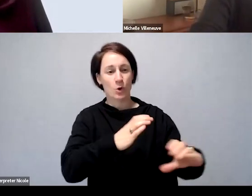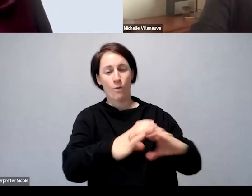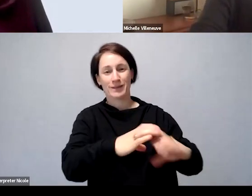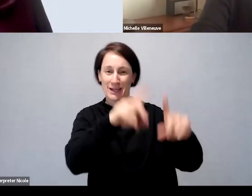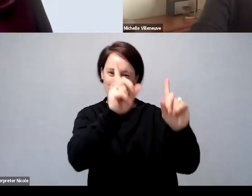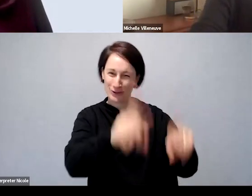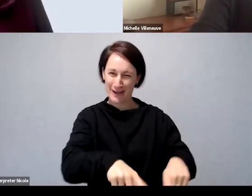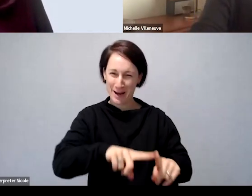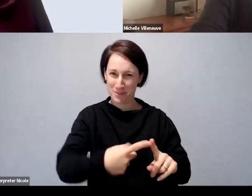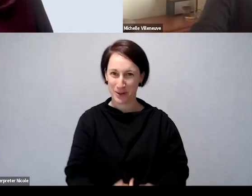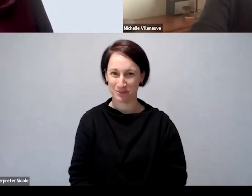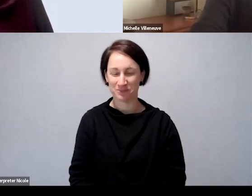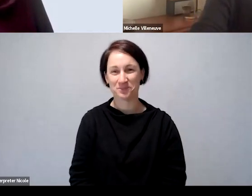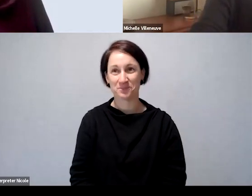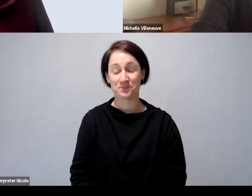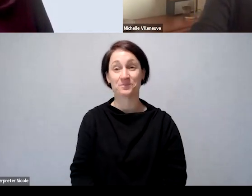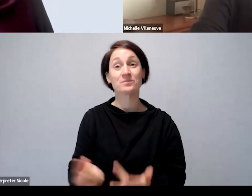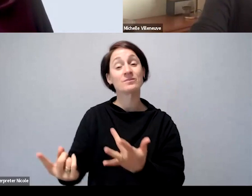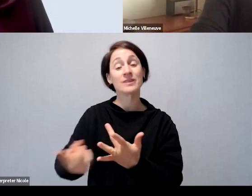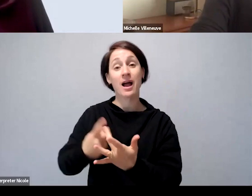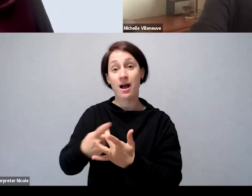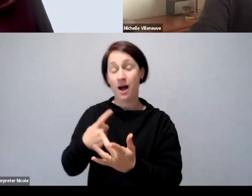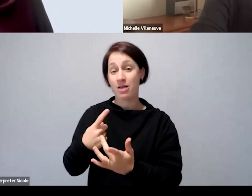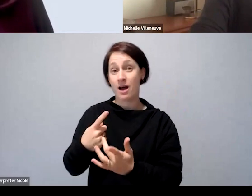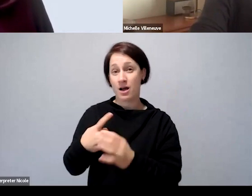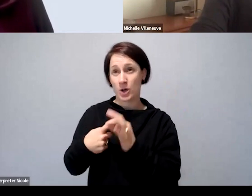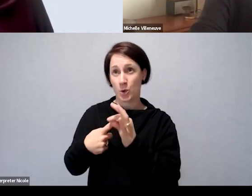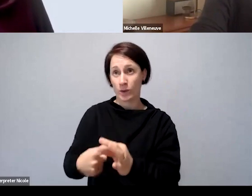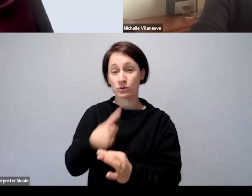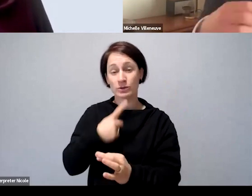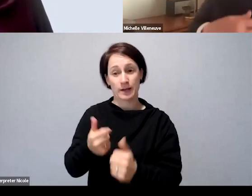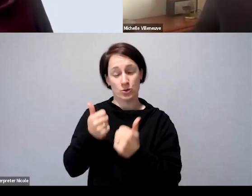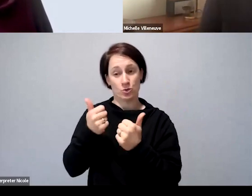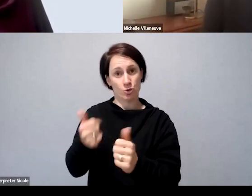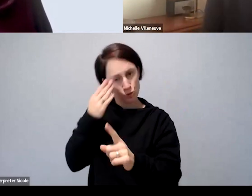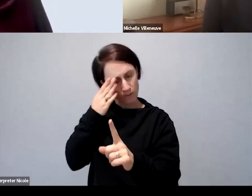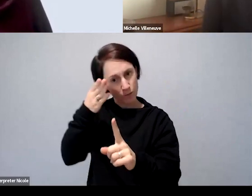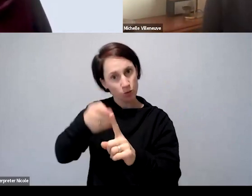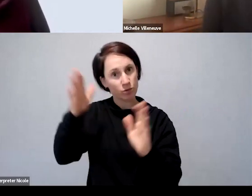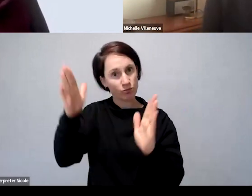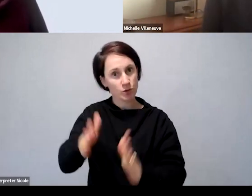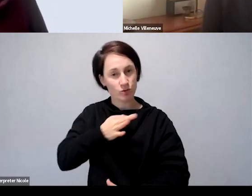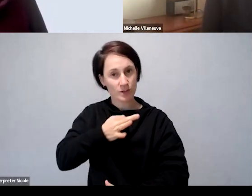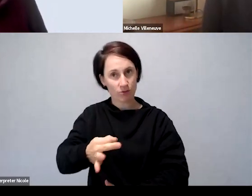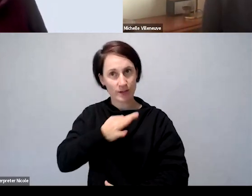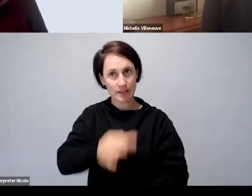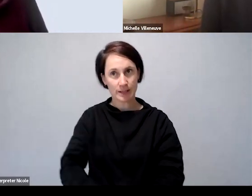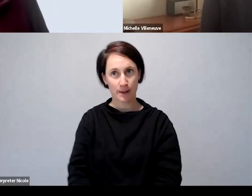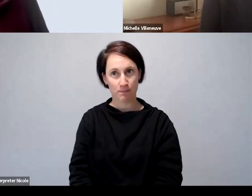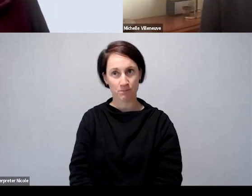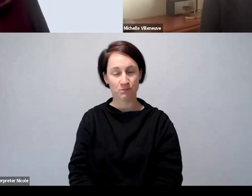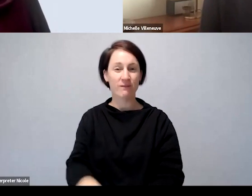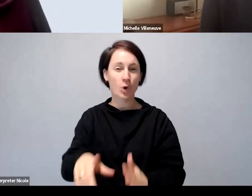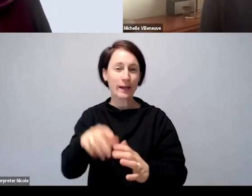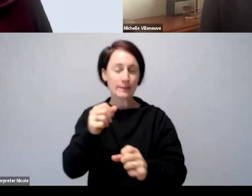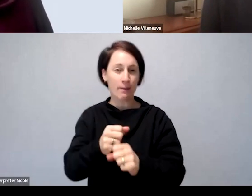Yeah. Another popular question. It's great to see a focus on reducing risk through such things as a participative preparation